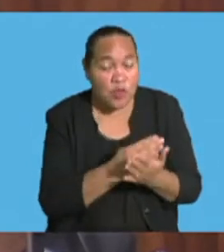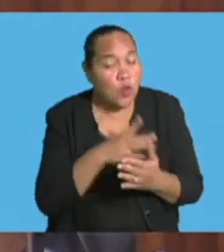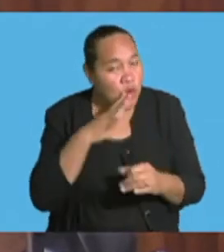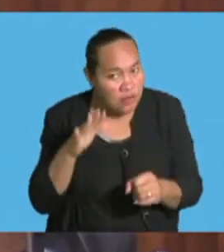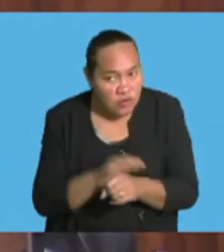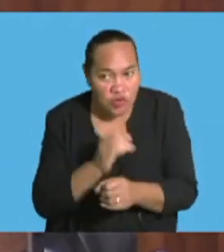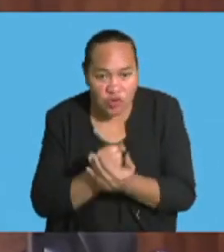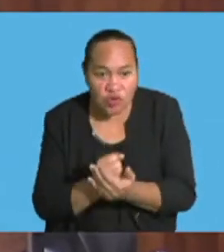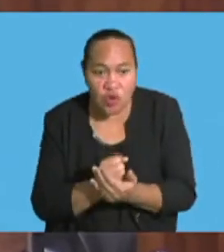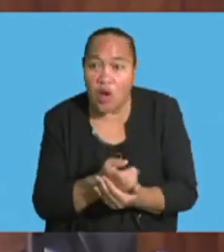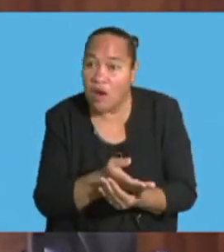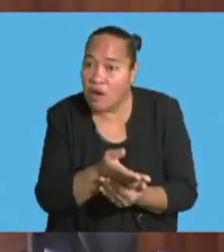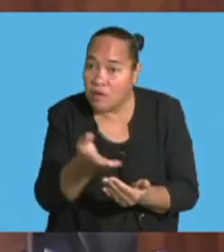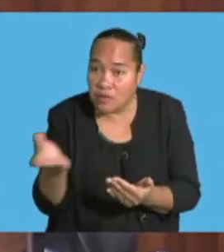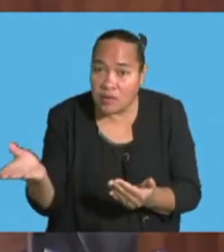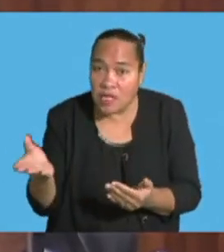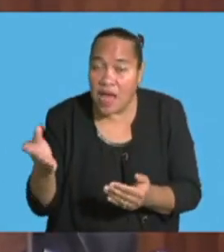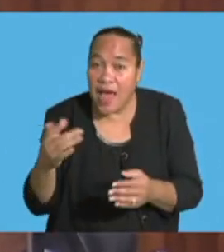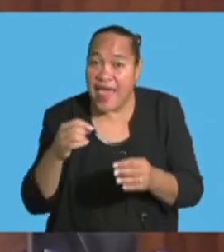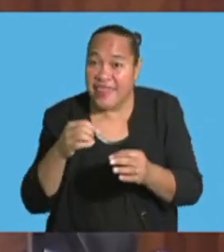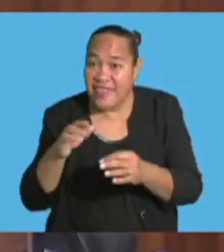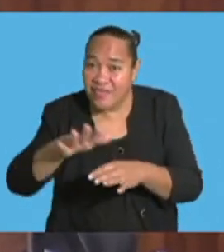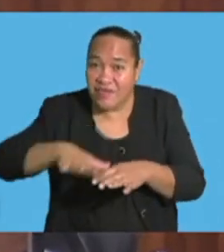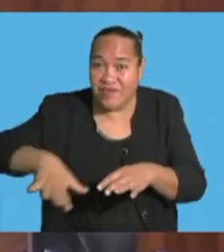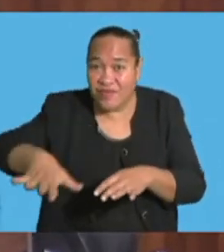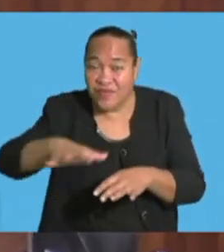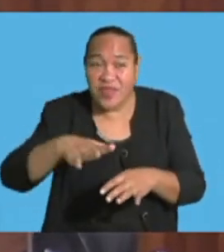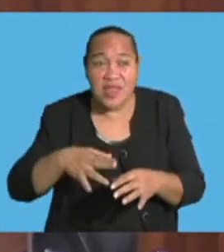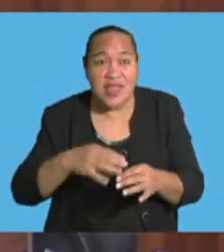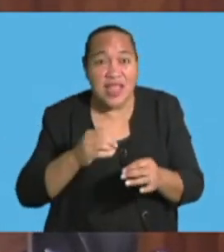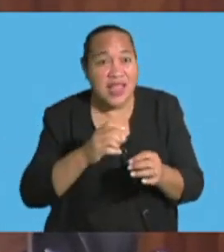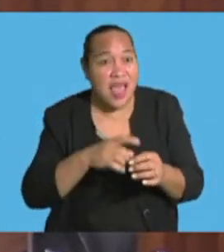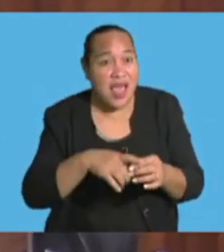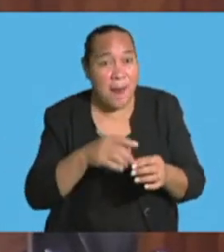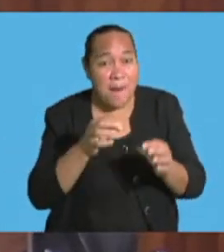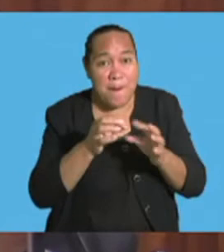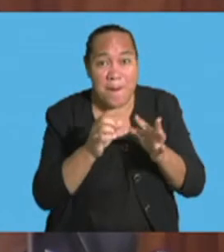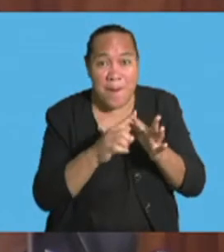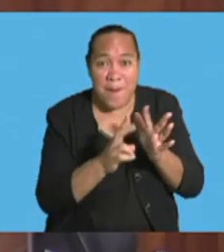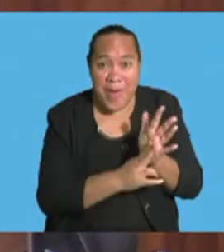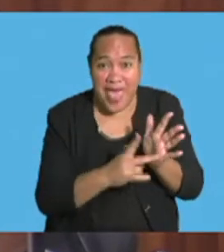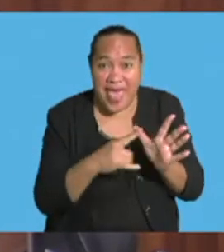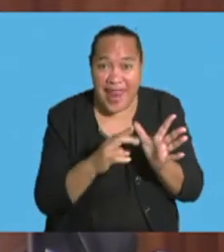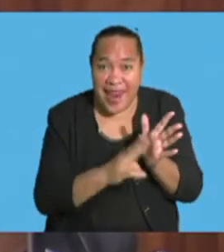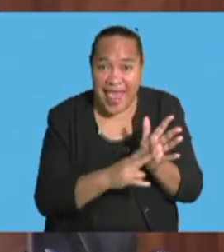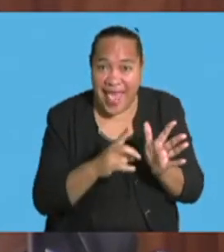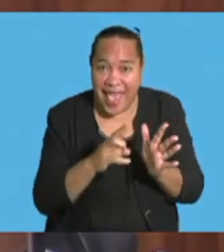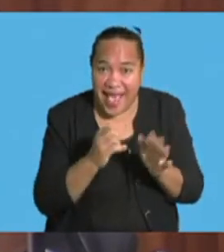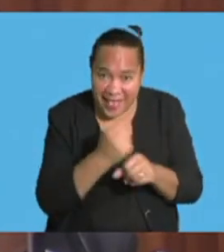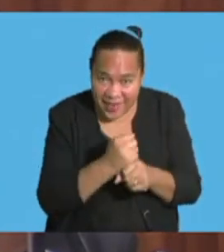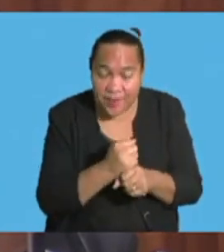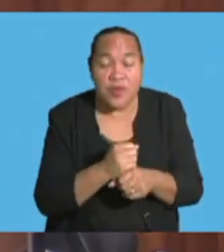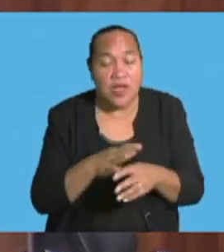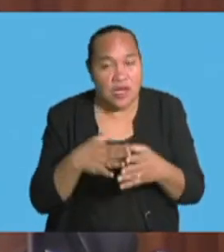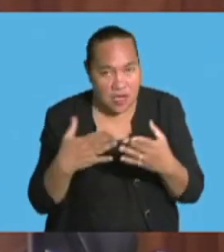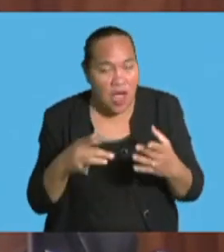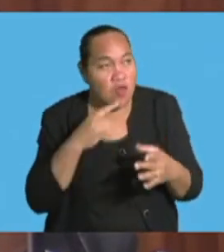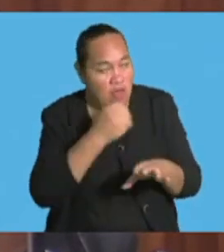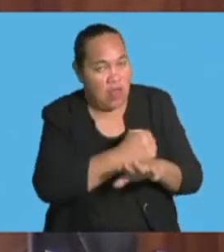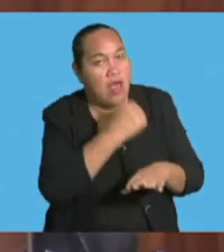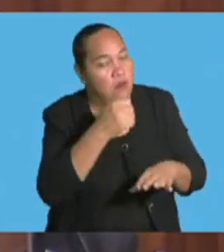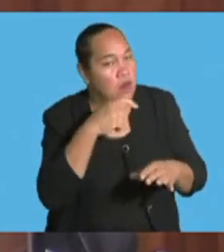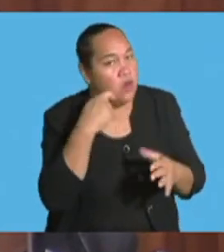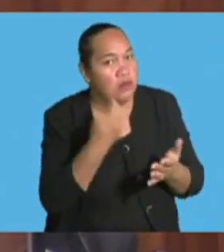in the Penang mill area that cartage costs from the Penang mill area to Rarawai mill will be met by the